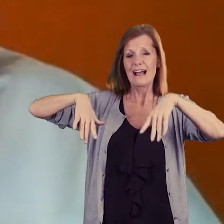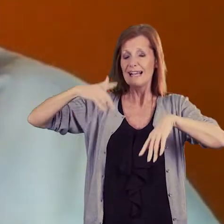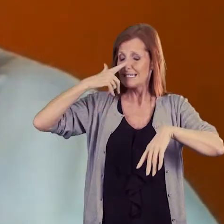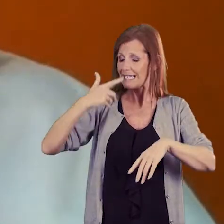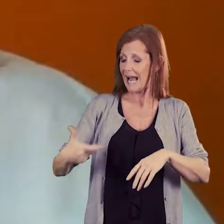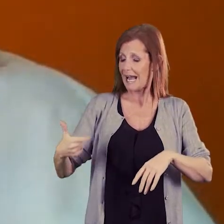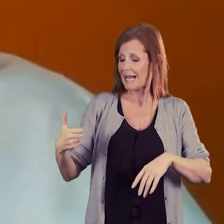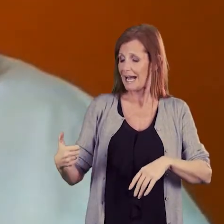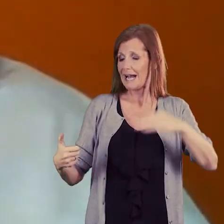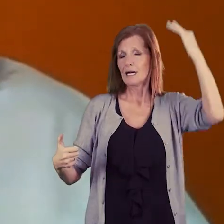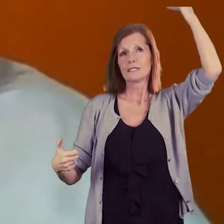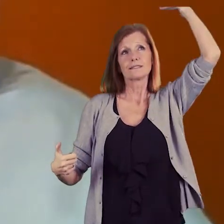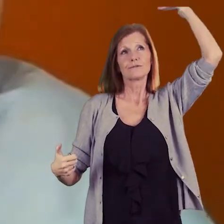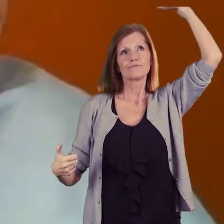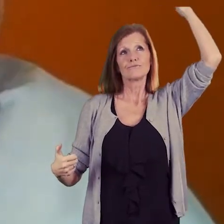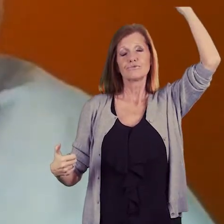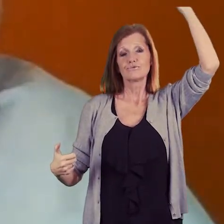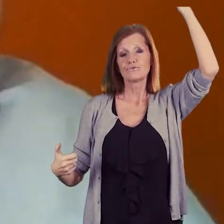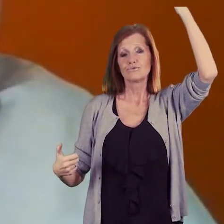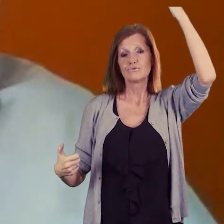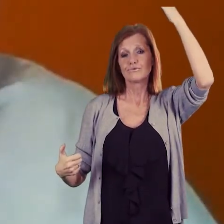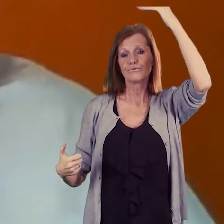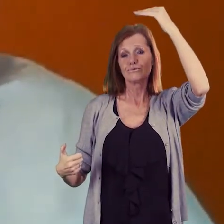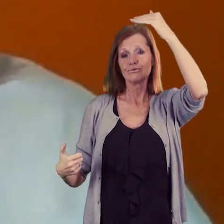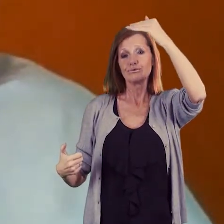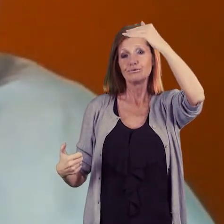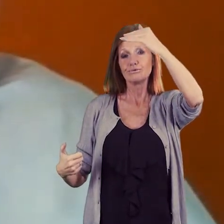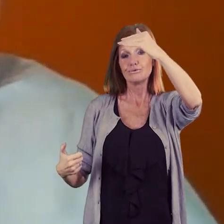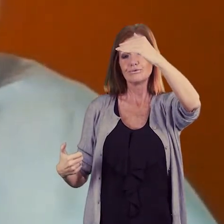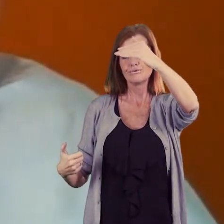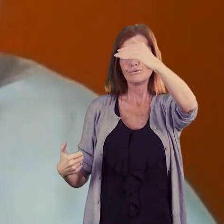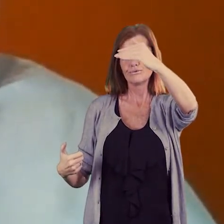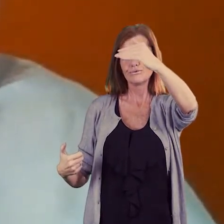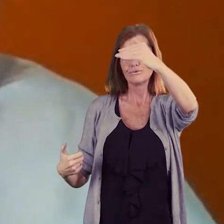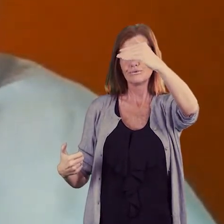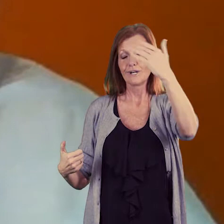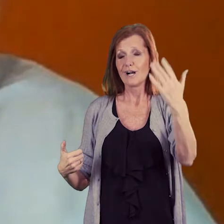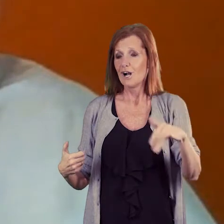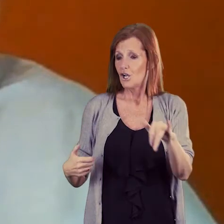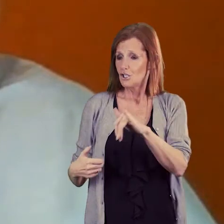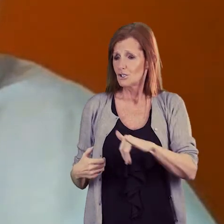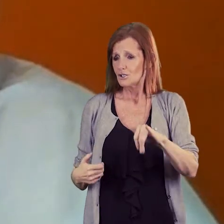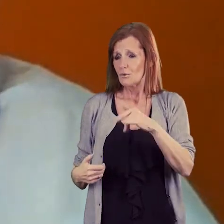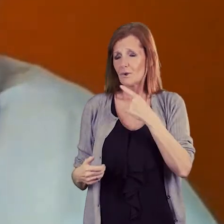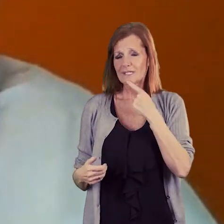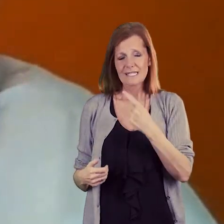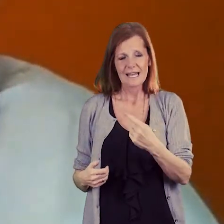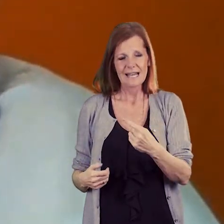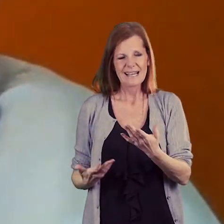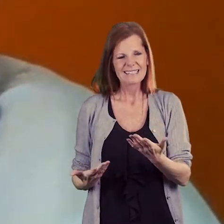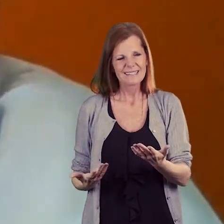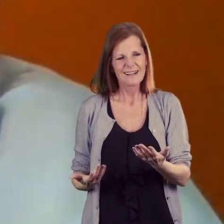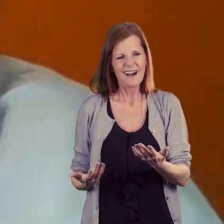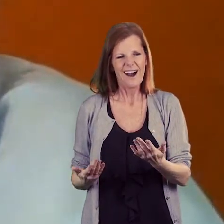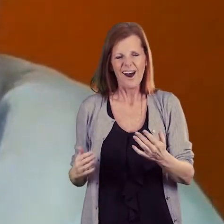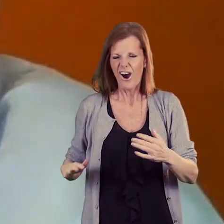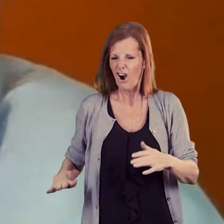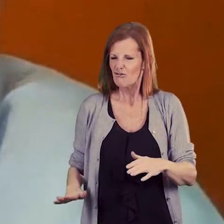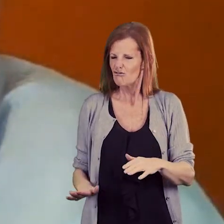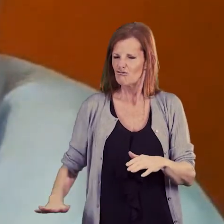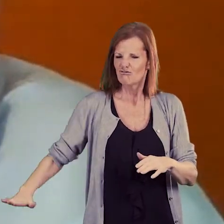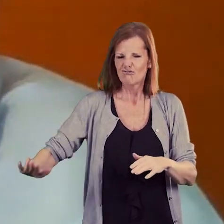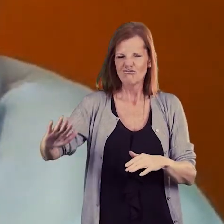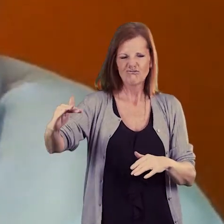or shelter. So we did that, and someone said it'd be nice rather than just have the ramp